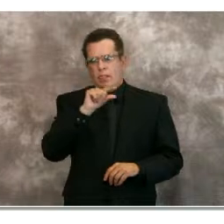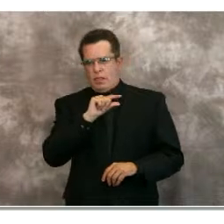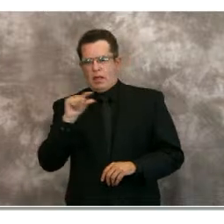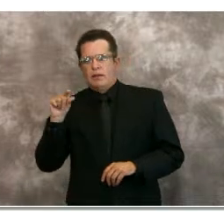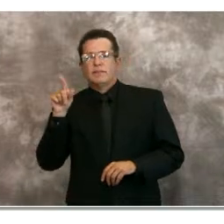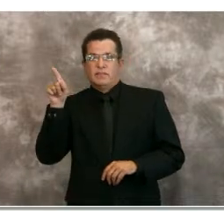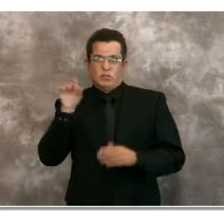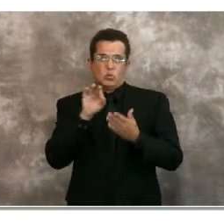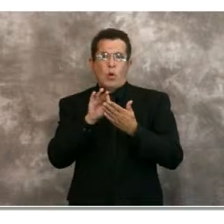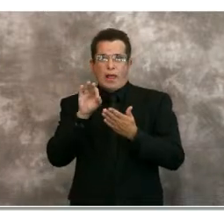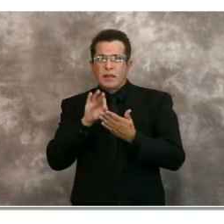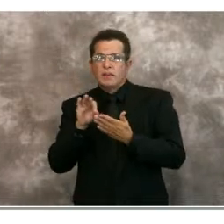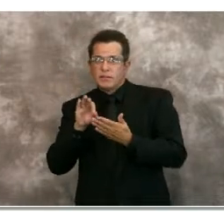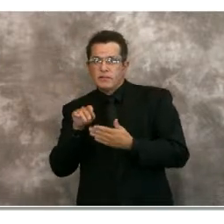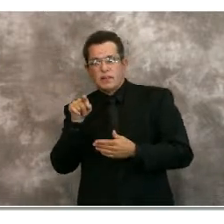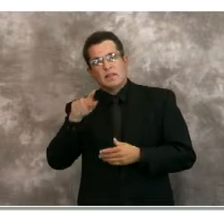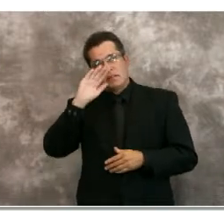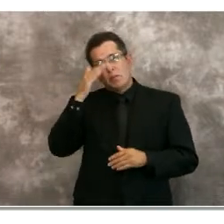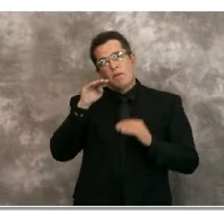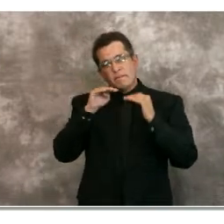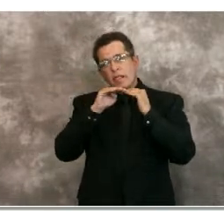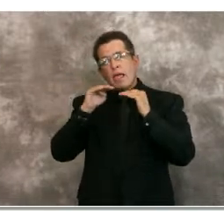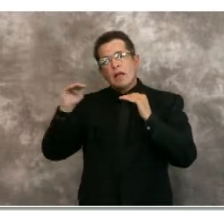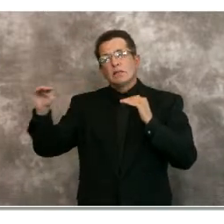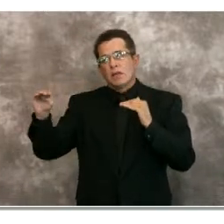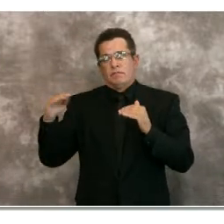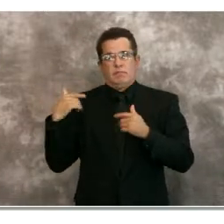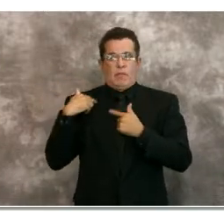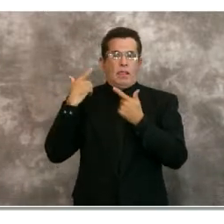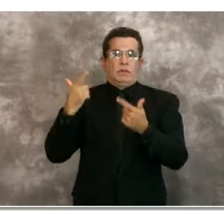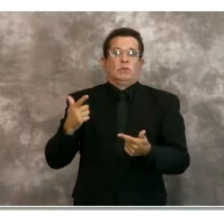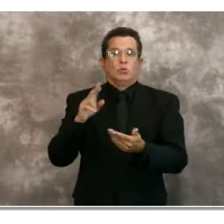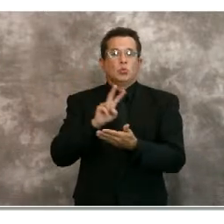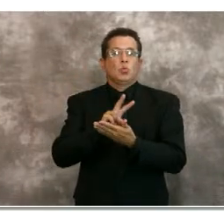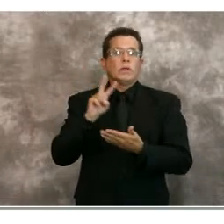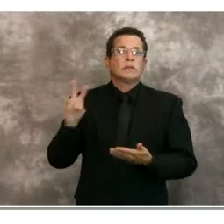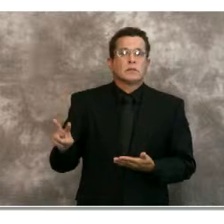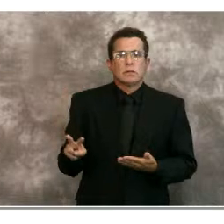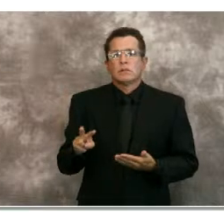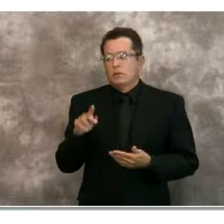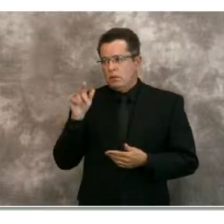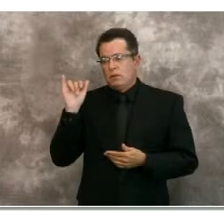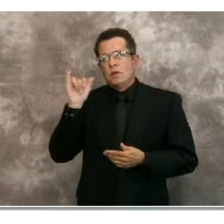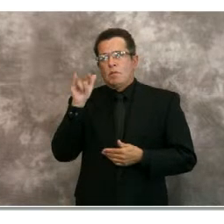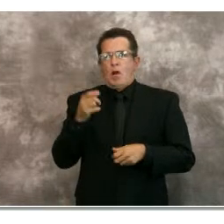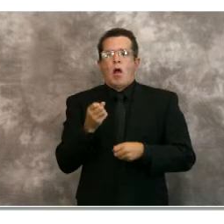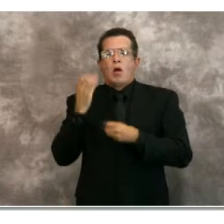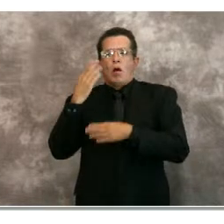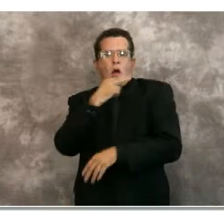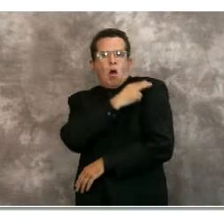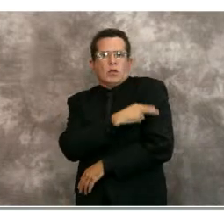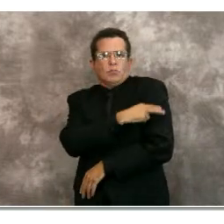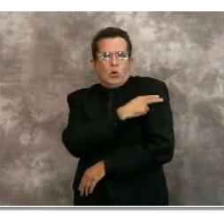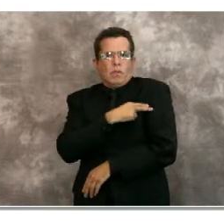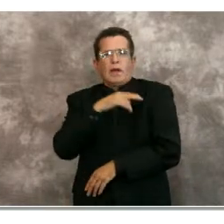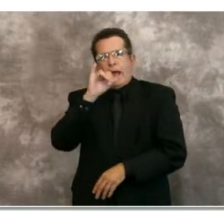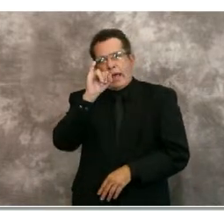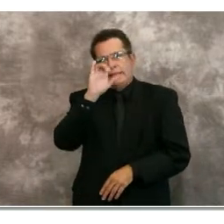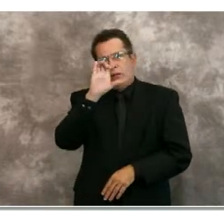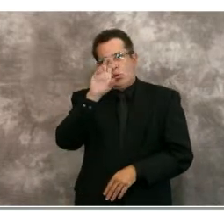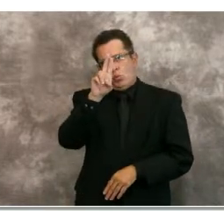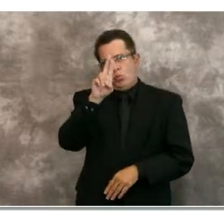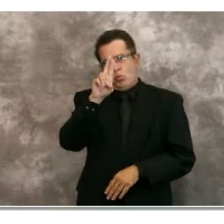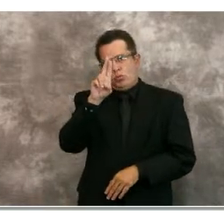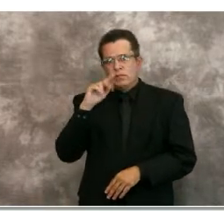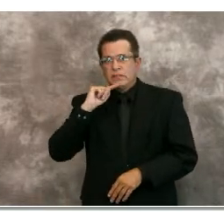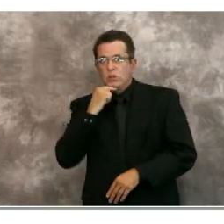tracking reasonably flat for about the past 2 weeks. Hospitalization daily census, ICUs down a little